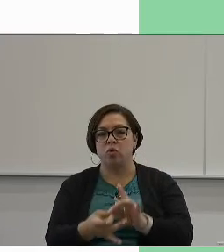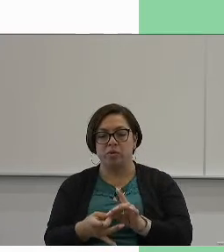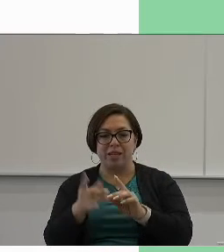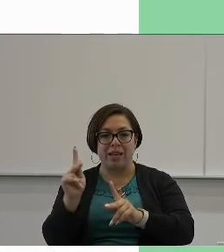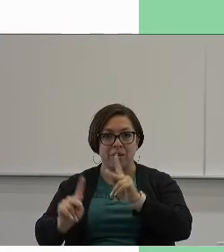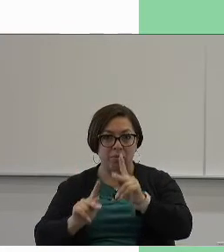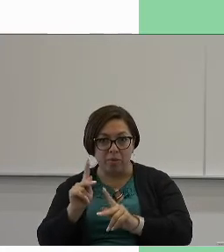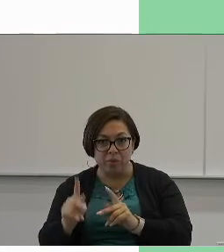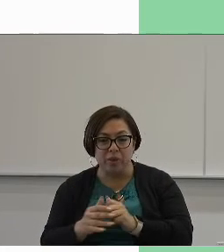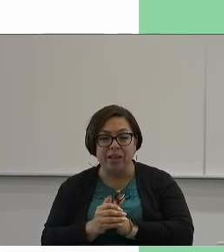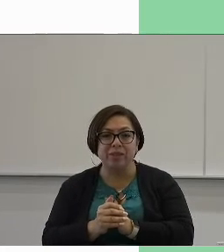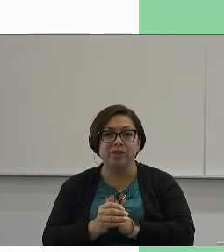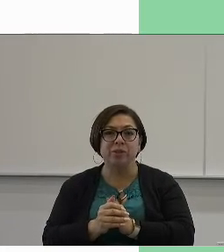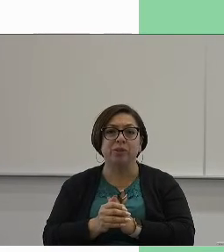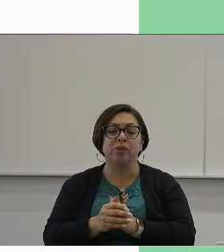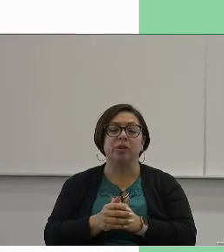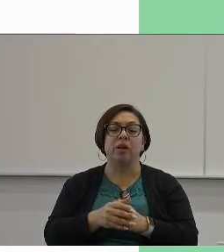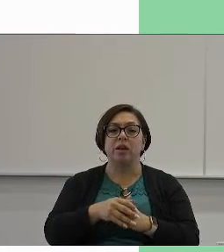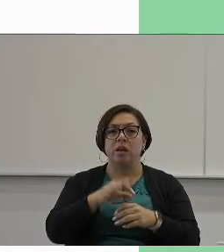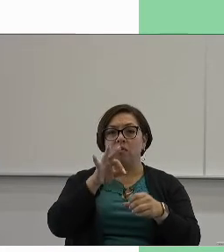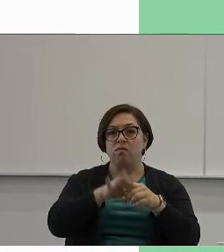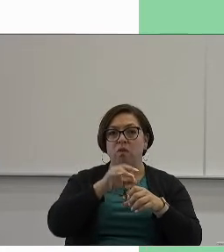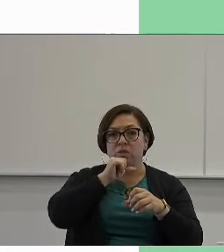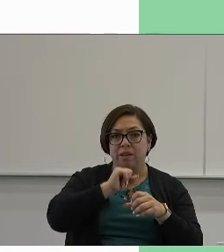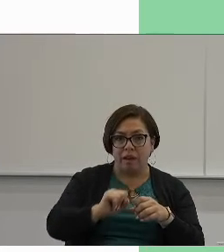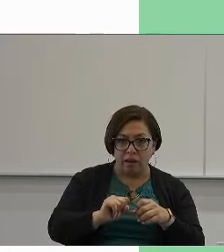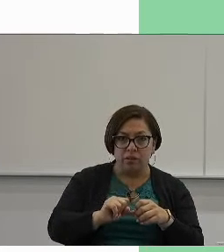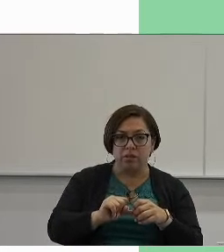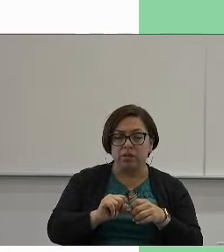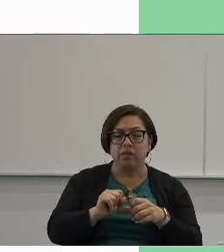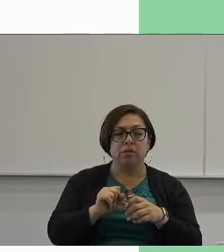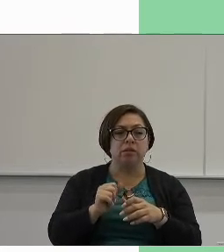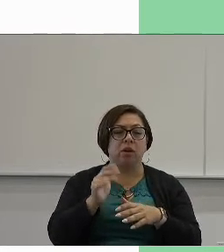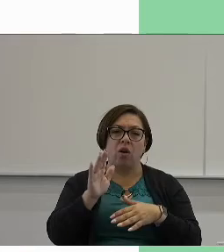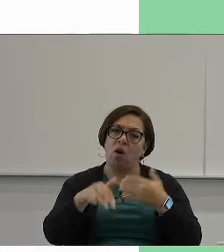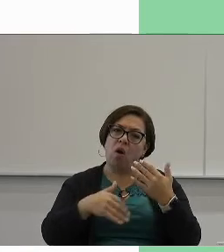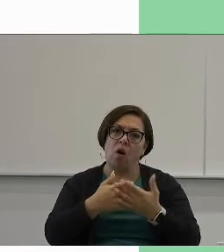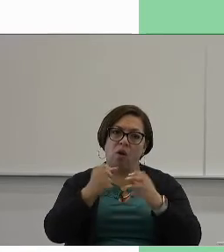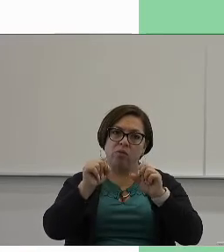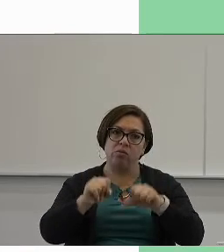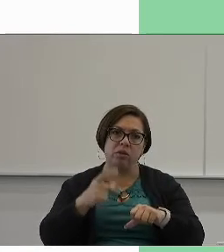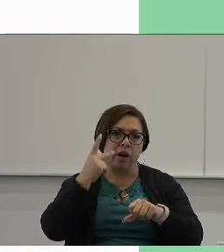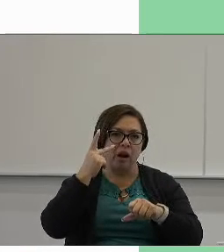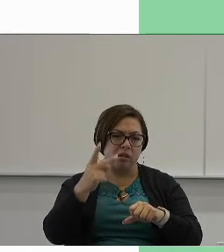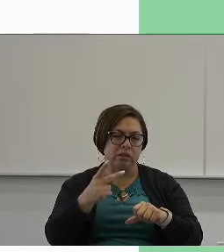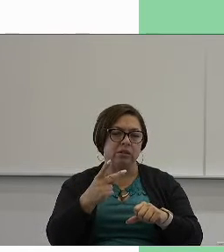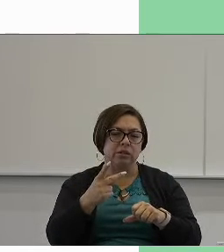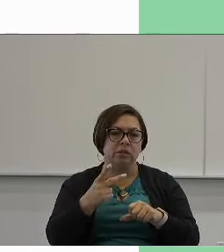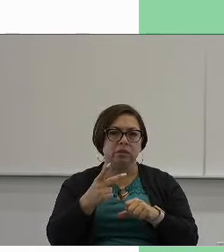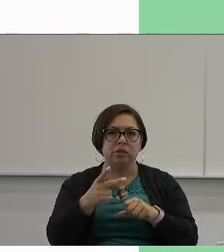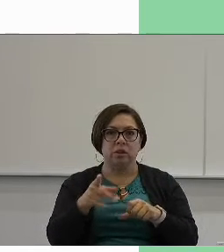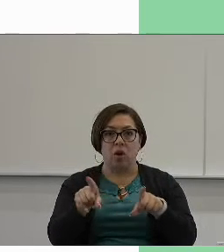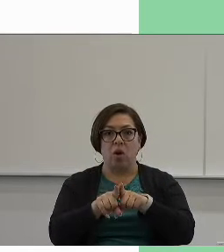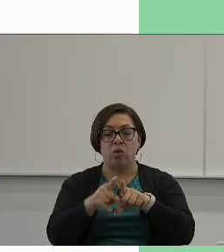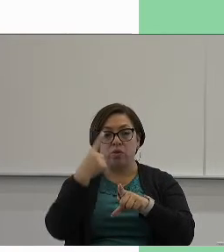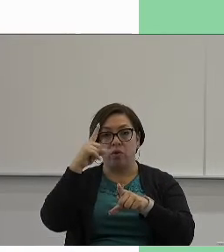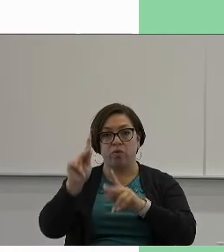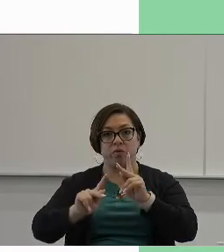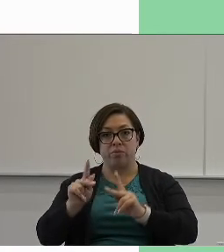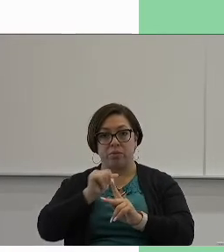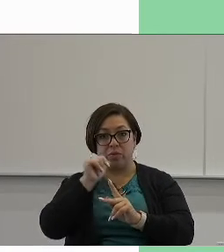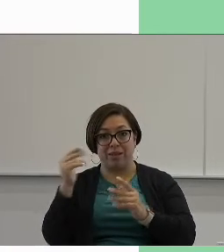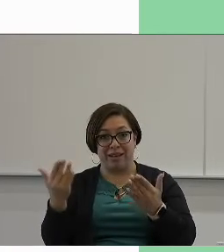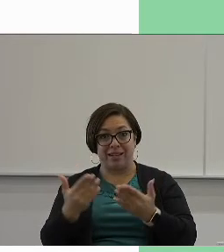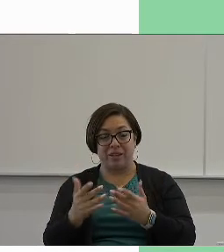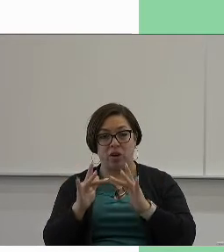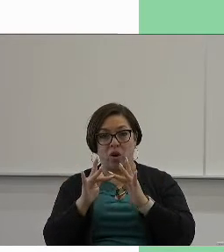tables. Are all available for folks to review. And there is also, for those who are not here, an